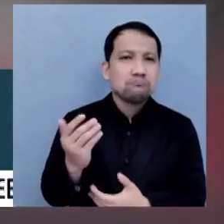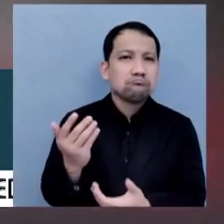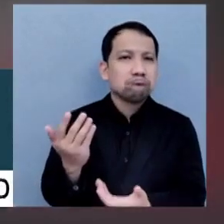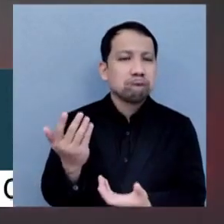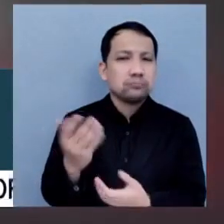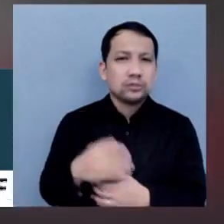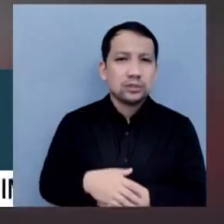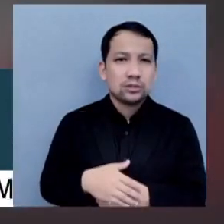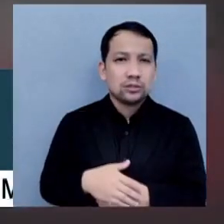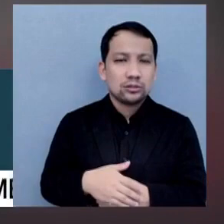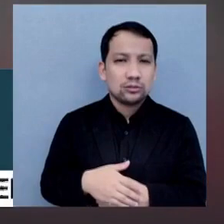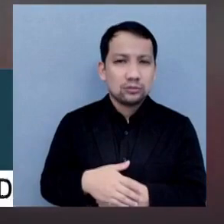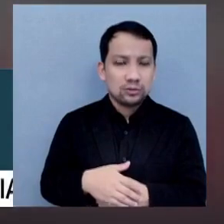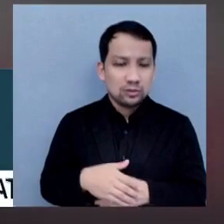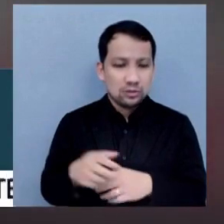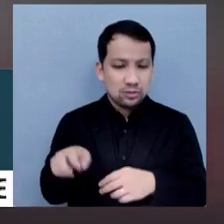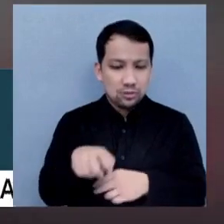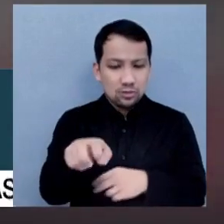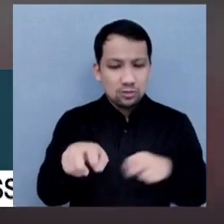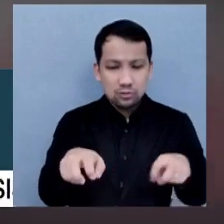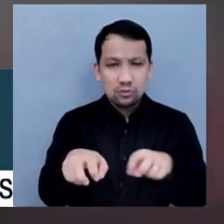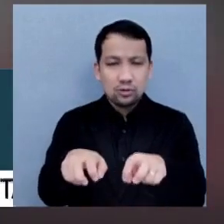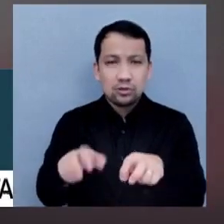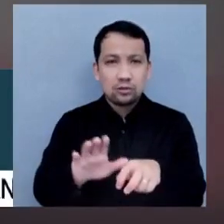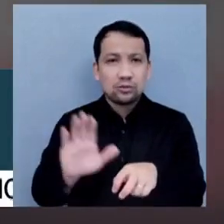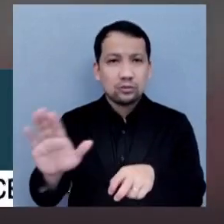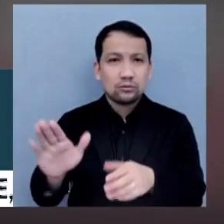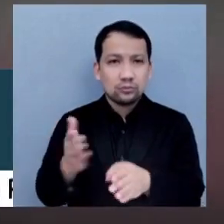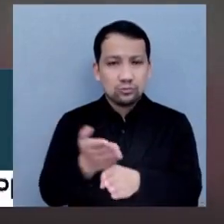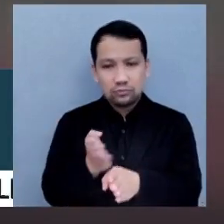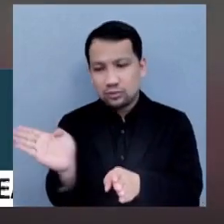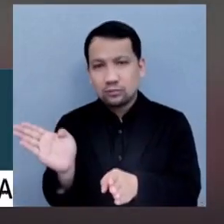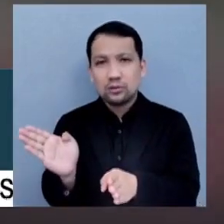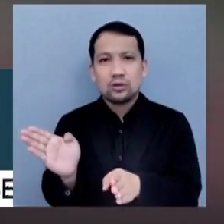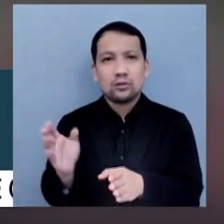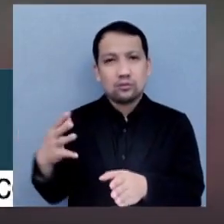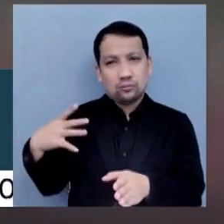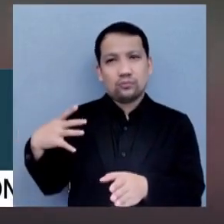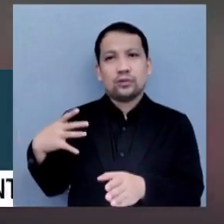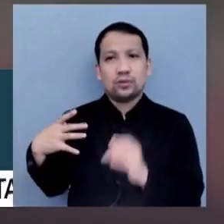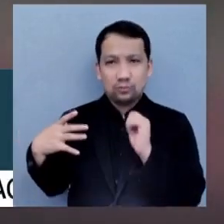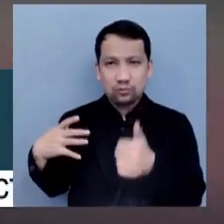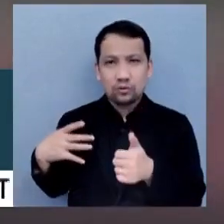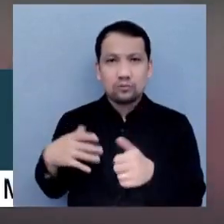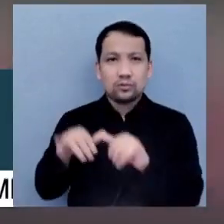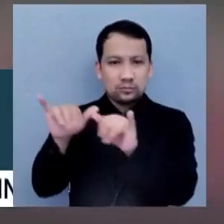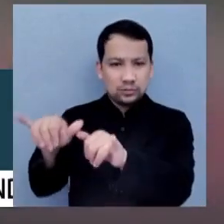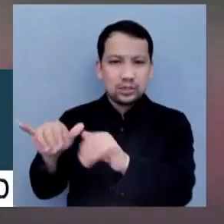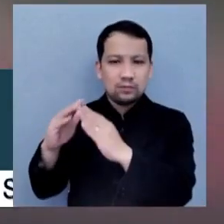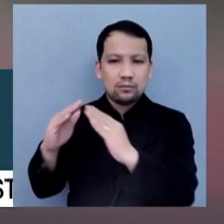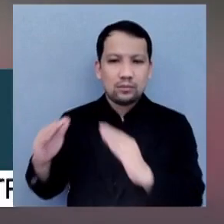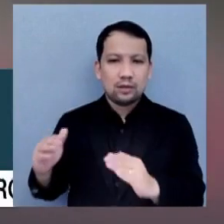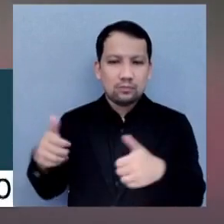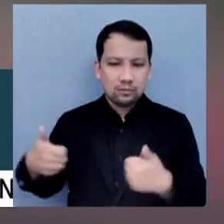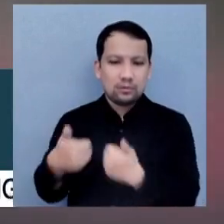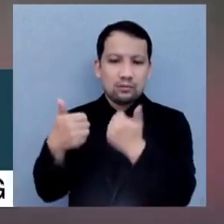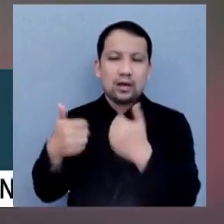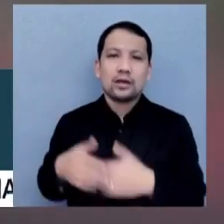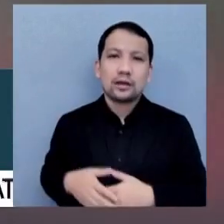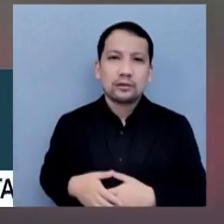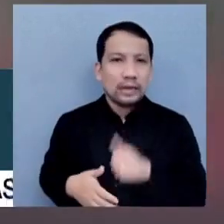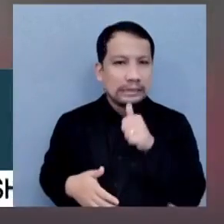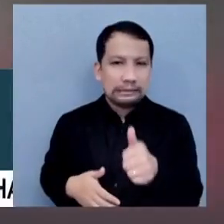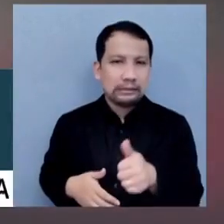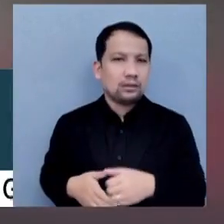the motorists and travelers to halt their journey at least until tomorrow and just stay at home to avoid accidents. Meanwhile, here in